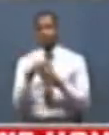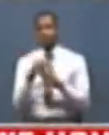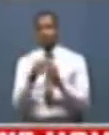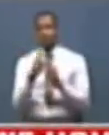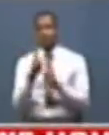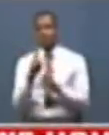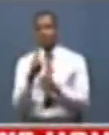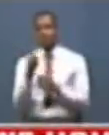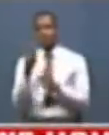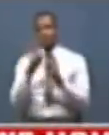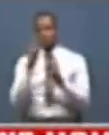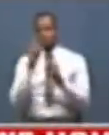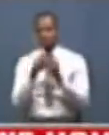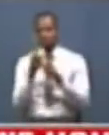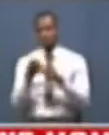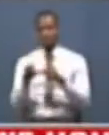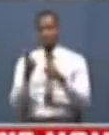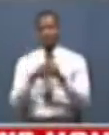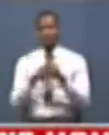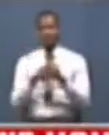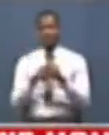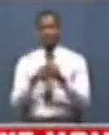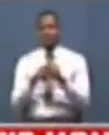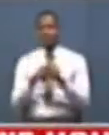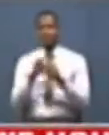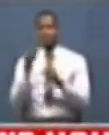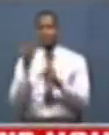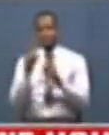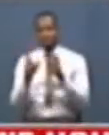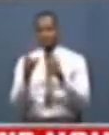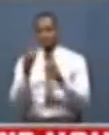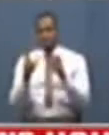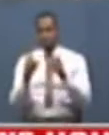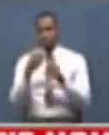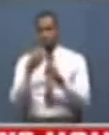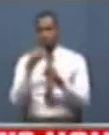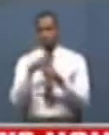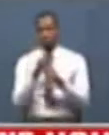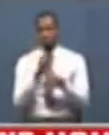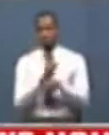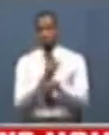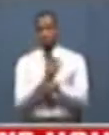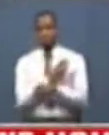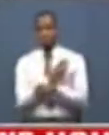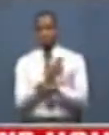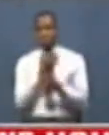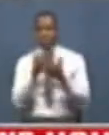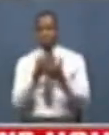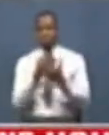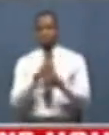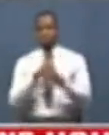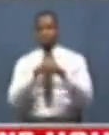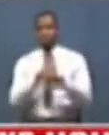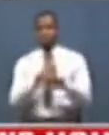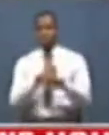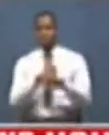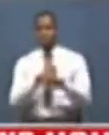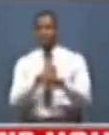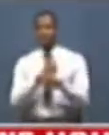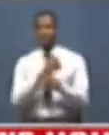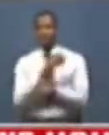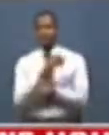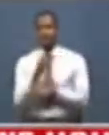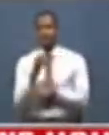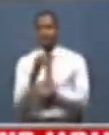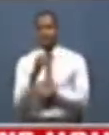The police would increase deployment of personnel and intensify security not only at densely